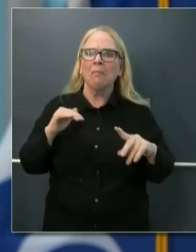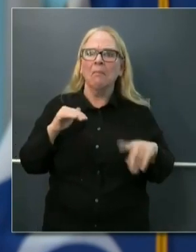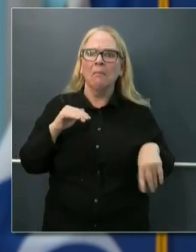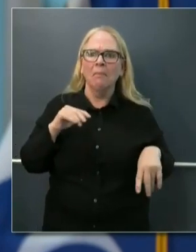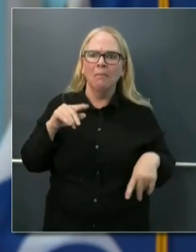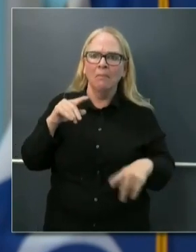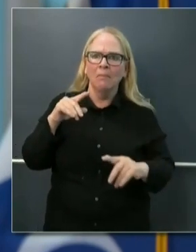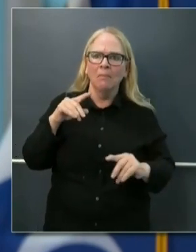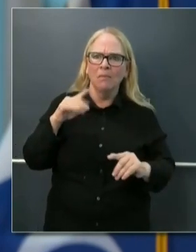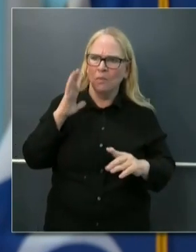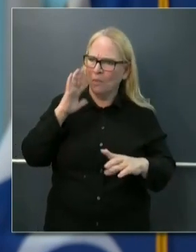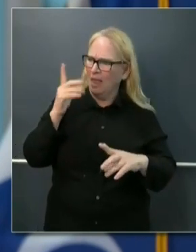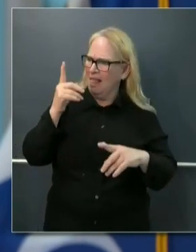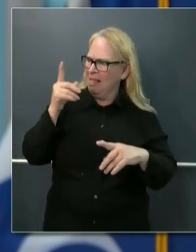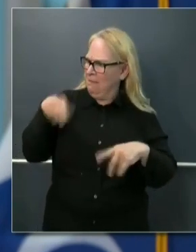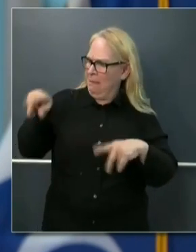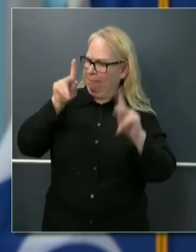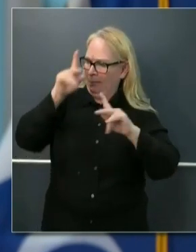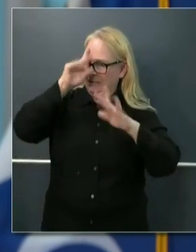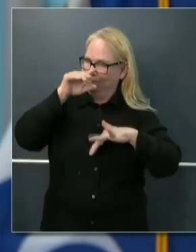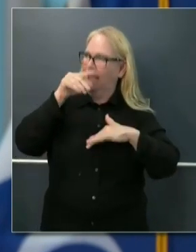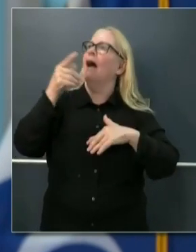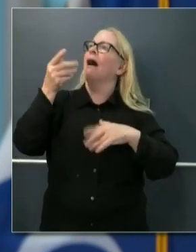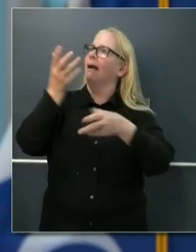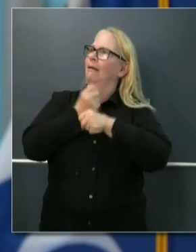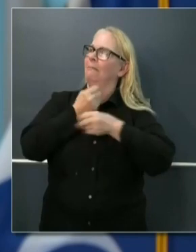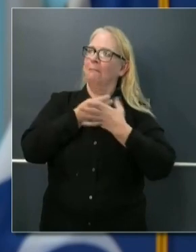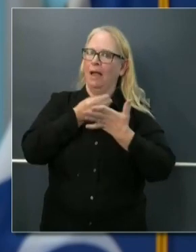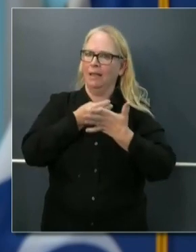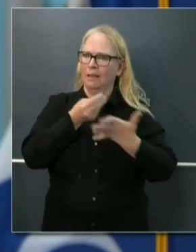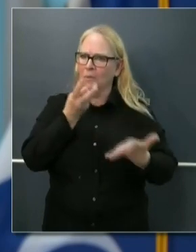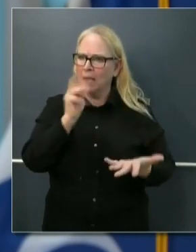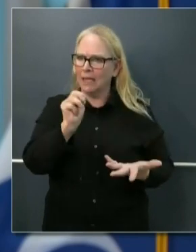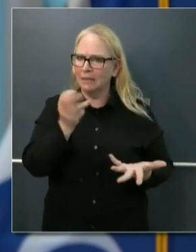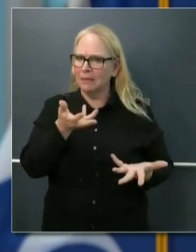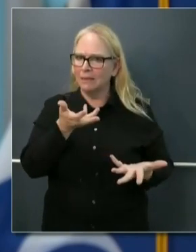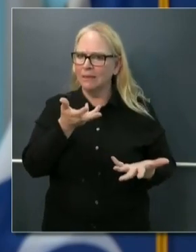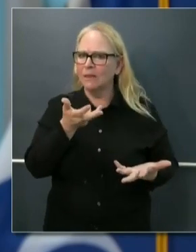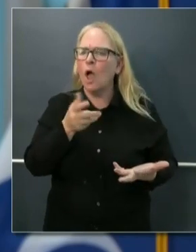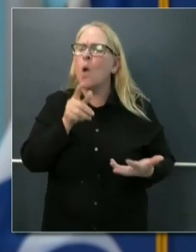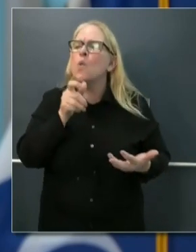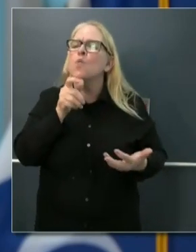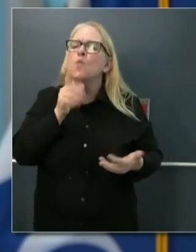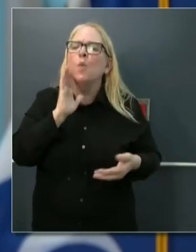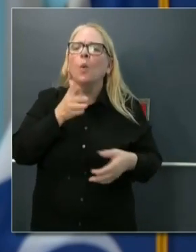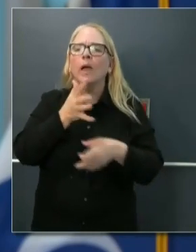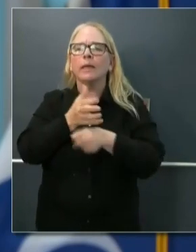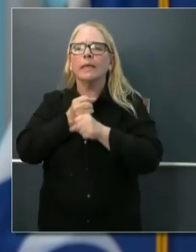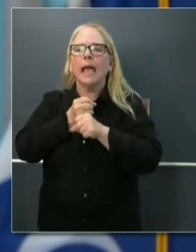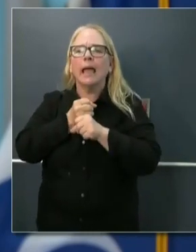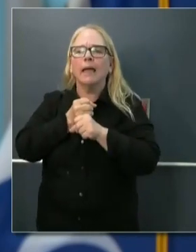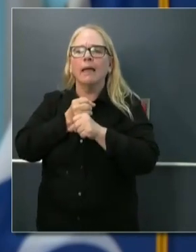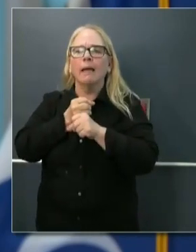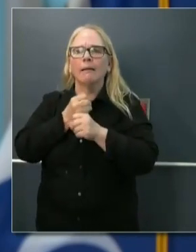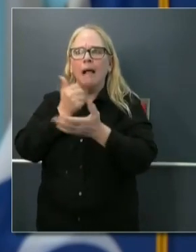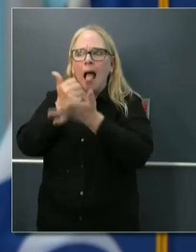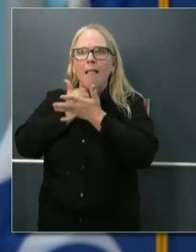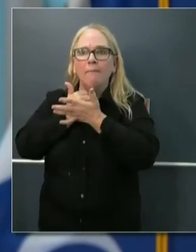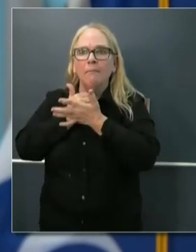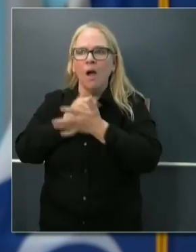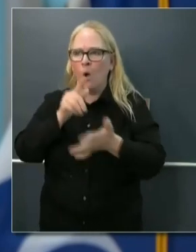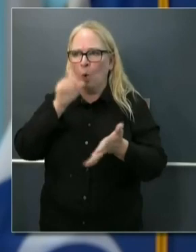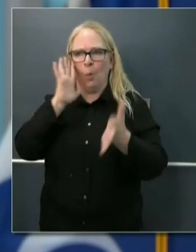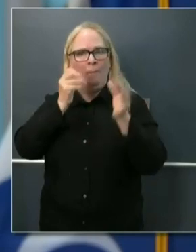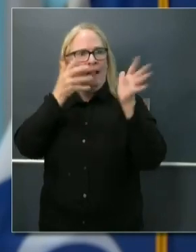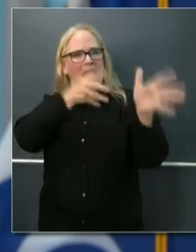to be given to them? And can you also give us a criteria of who will be getting priority for the assistance and who will be left out? Thank you.